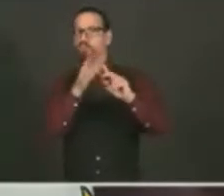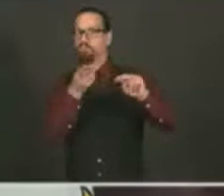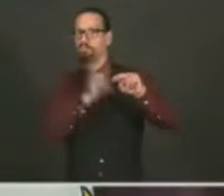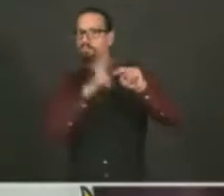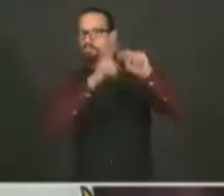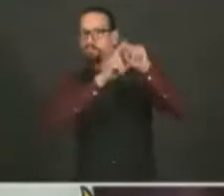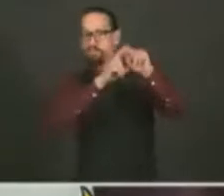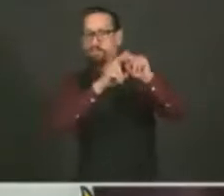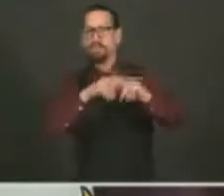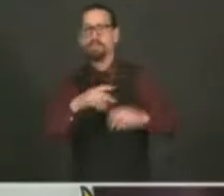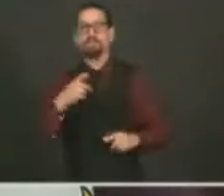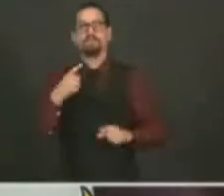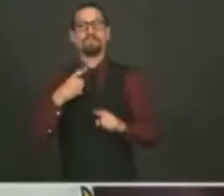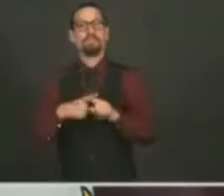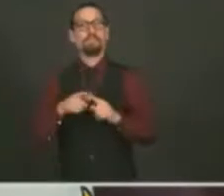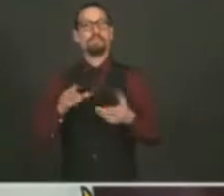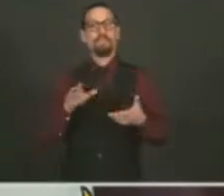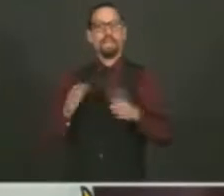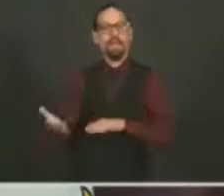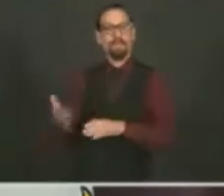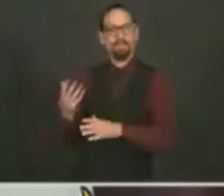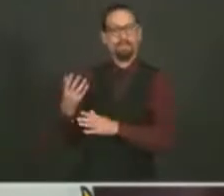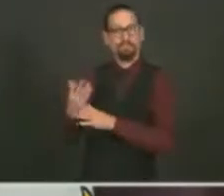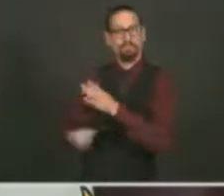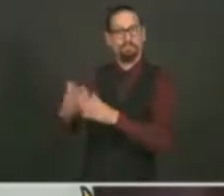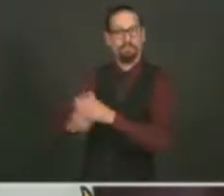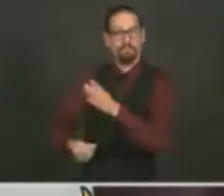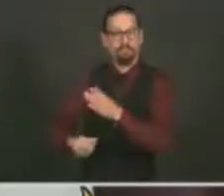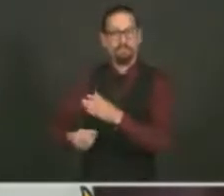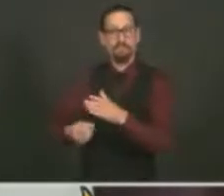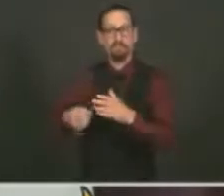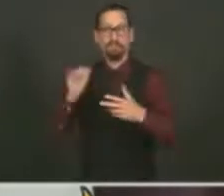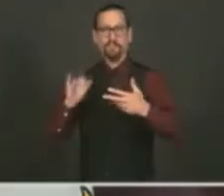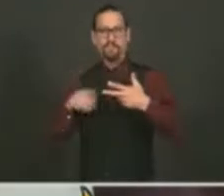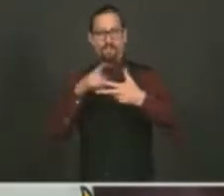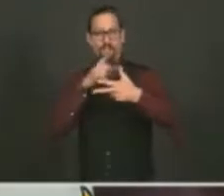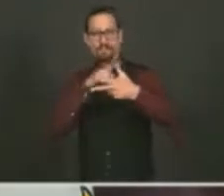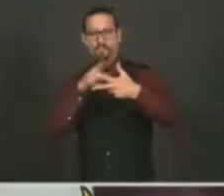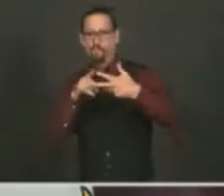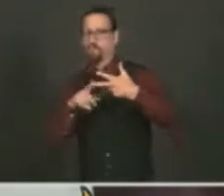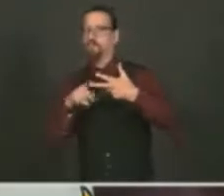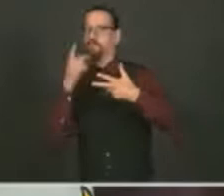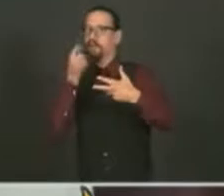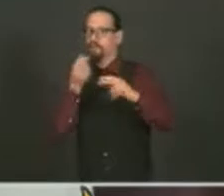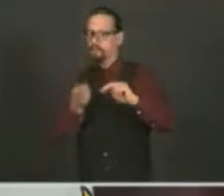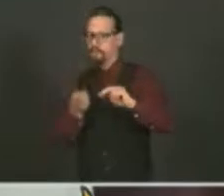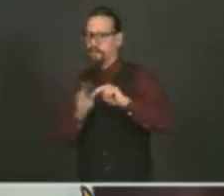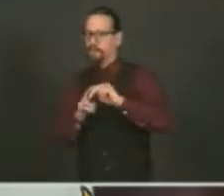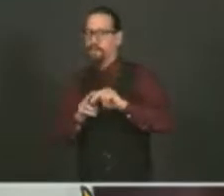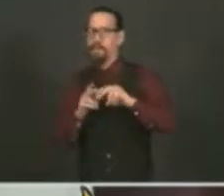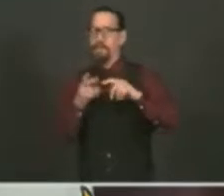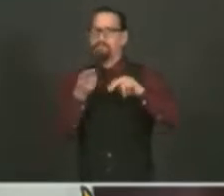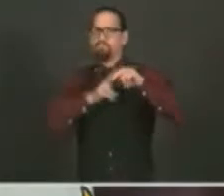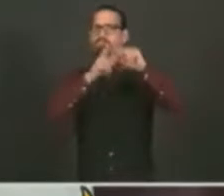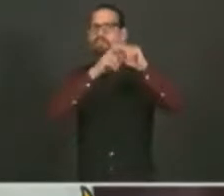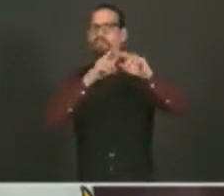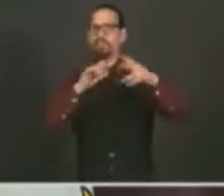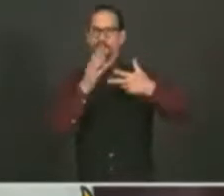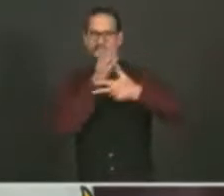they need to be, and we're over 100 cases per 100,000. So no matter how you slice it, we have to